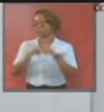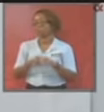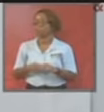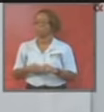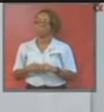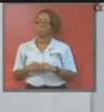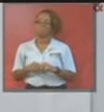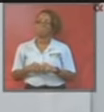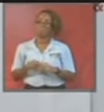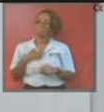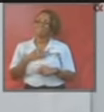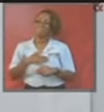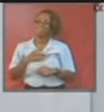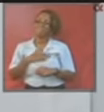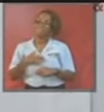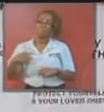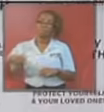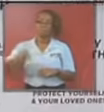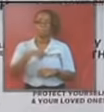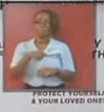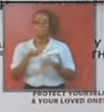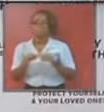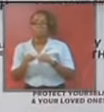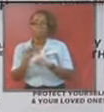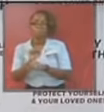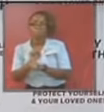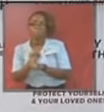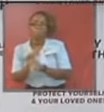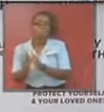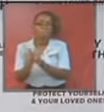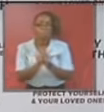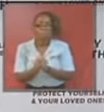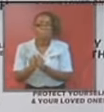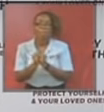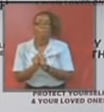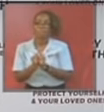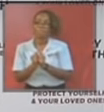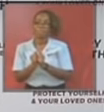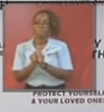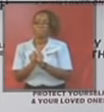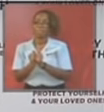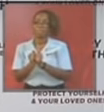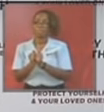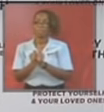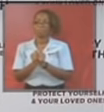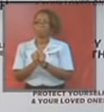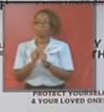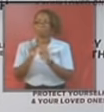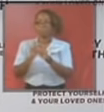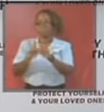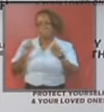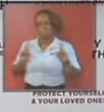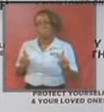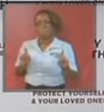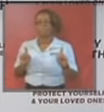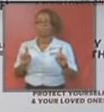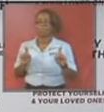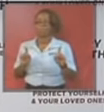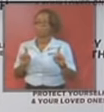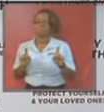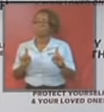stand together by staying apart. Thank you. CMO, you had an update for No, us just on a question that was posed to us rate. before regarding